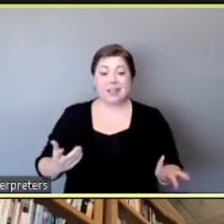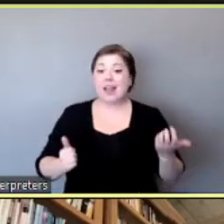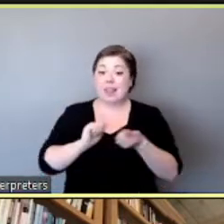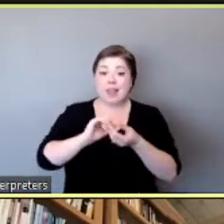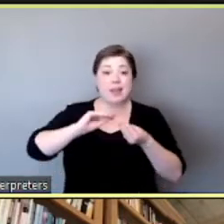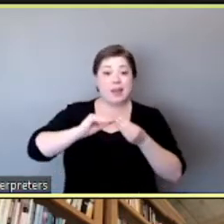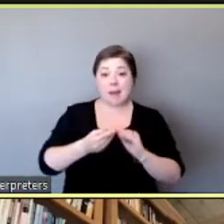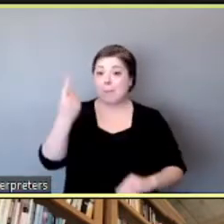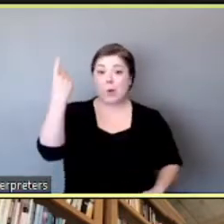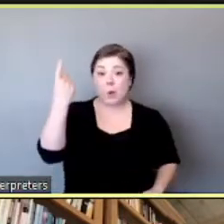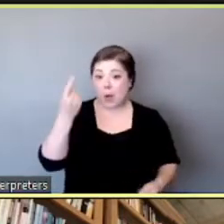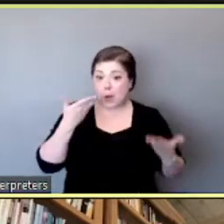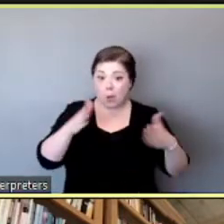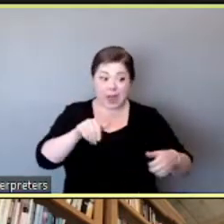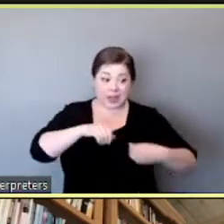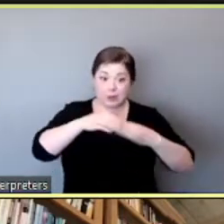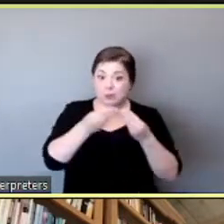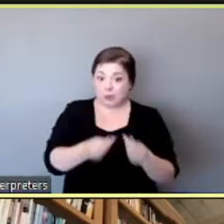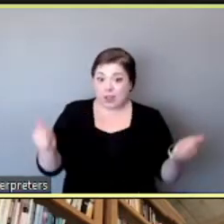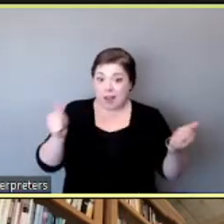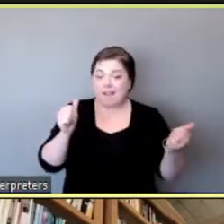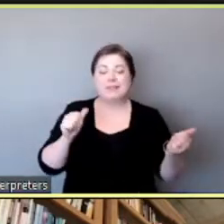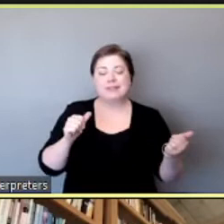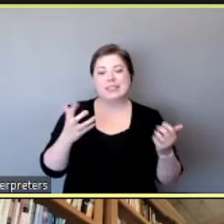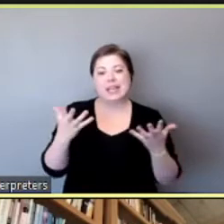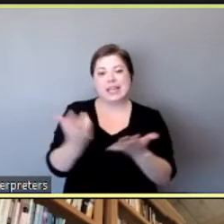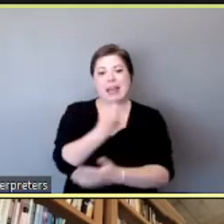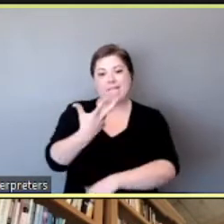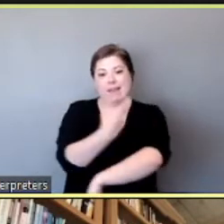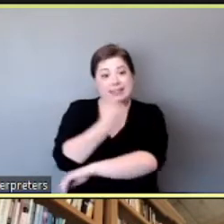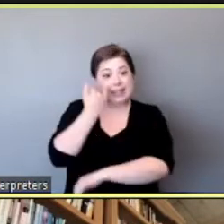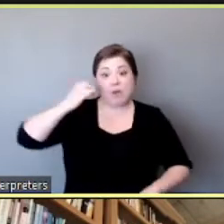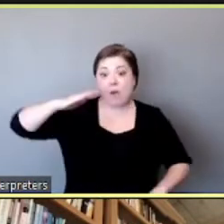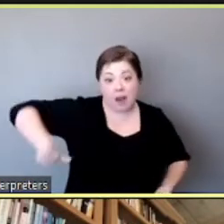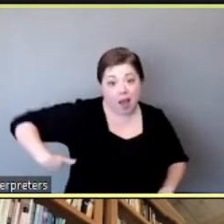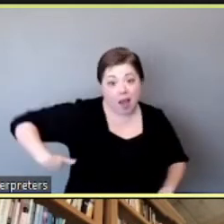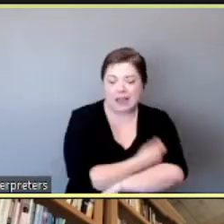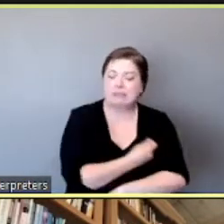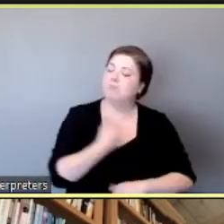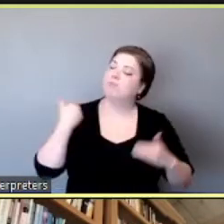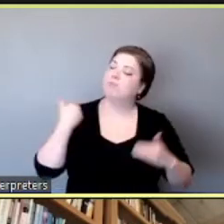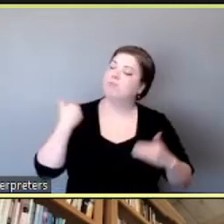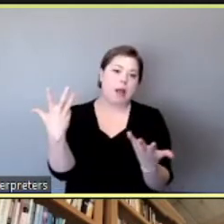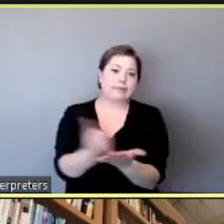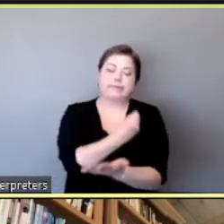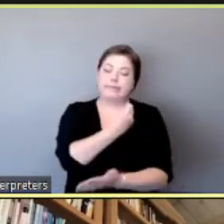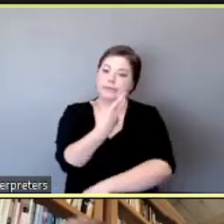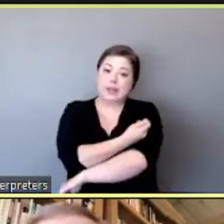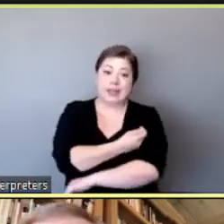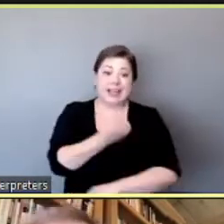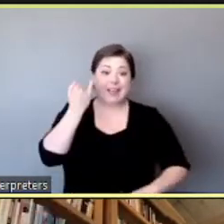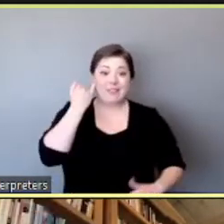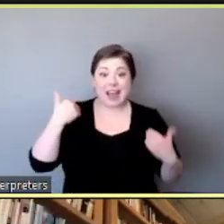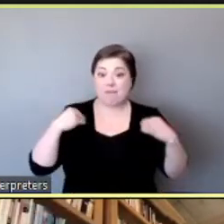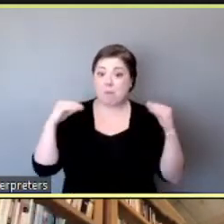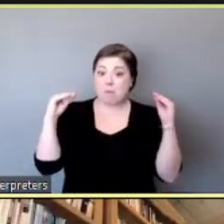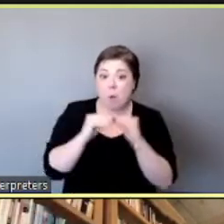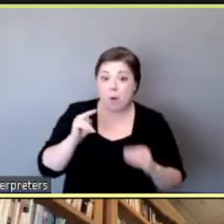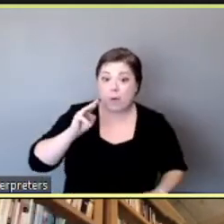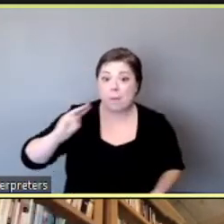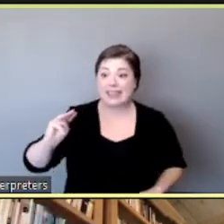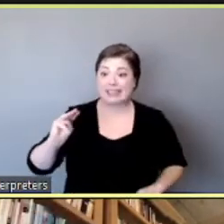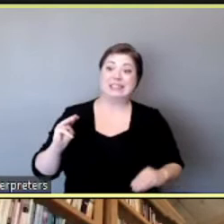manage this is to get vaccinated if you're not already. The more New Mexicans we have as a breeding ground for the